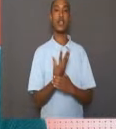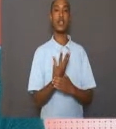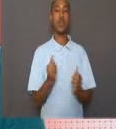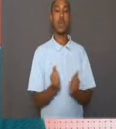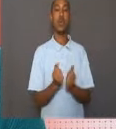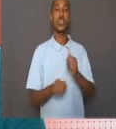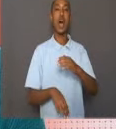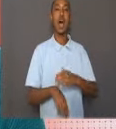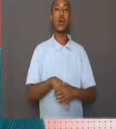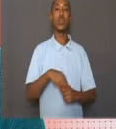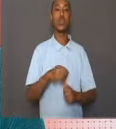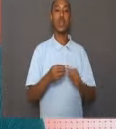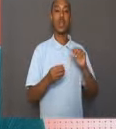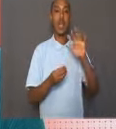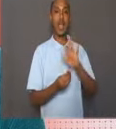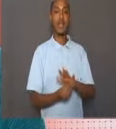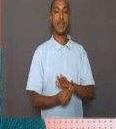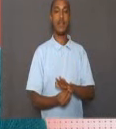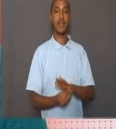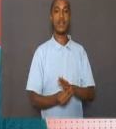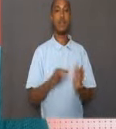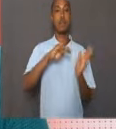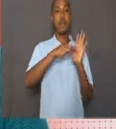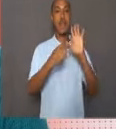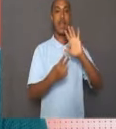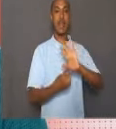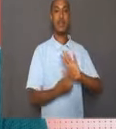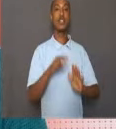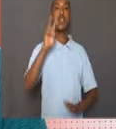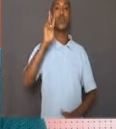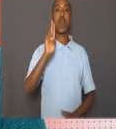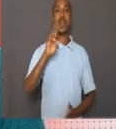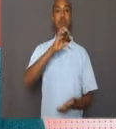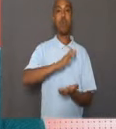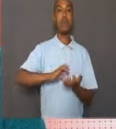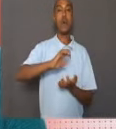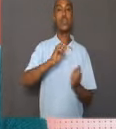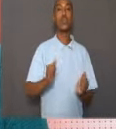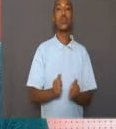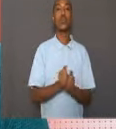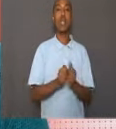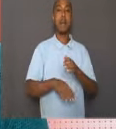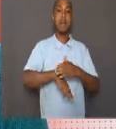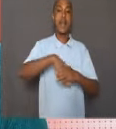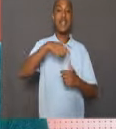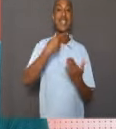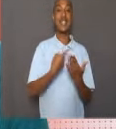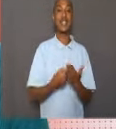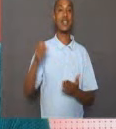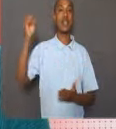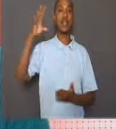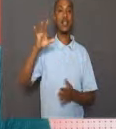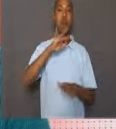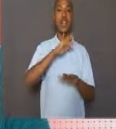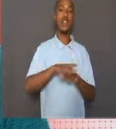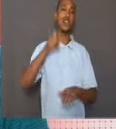without interference, meaning the uranium compound was emitting these rays on its